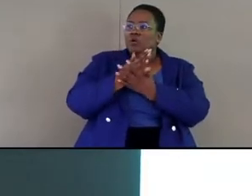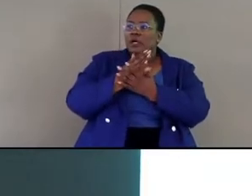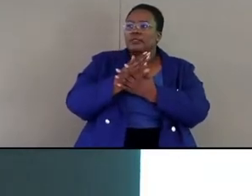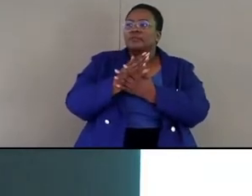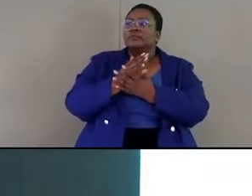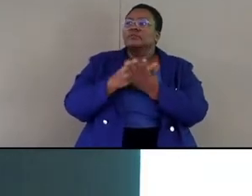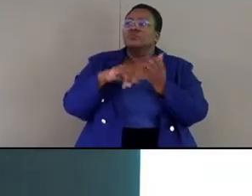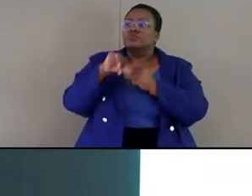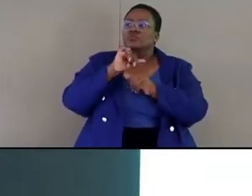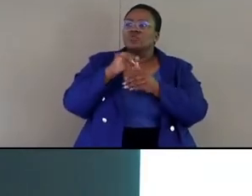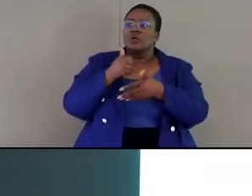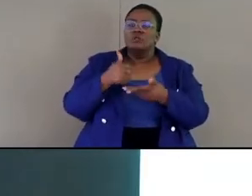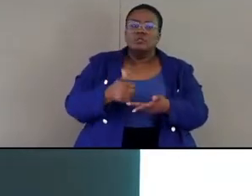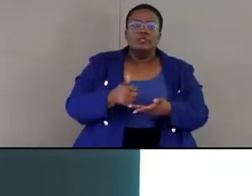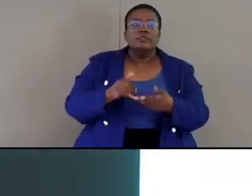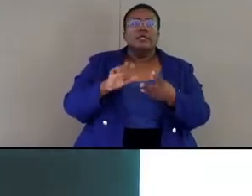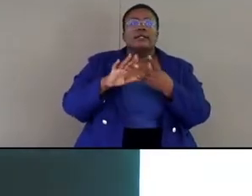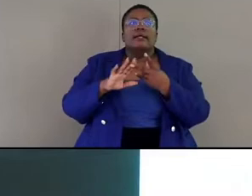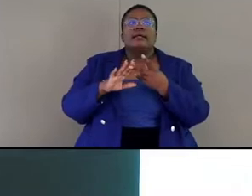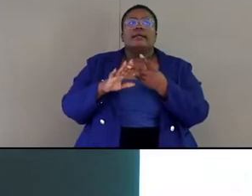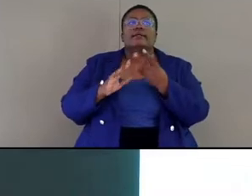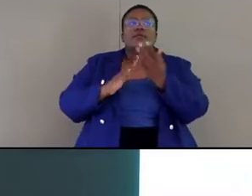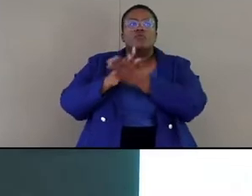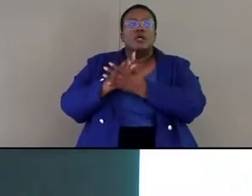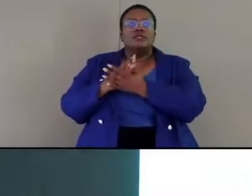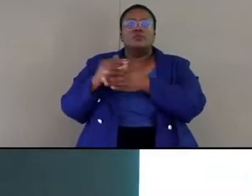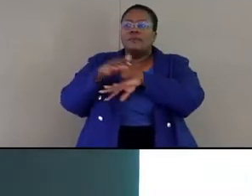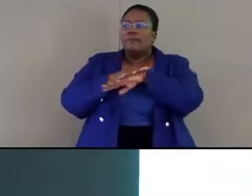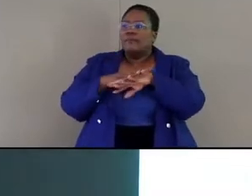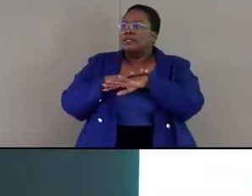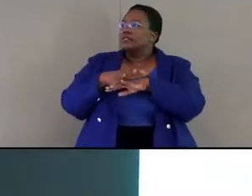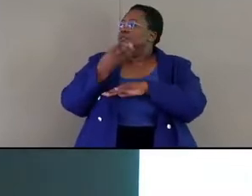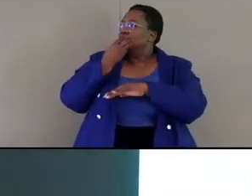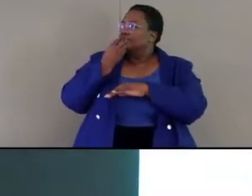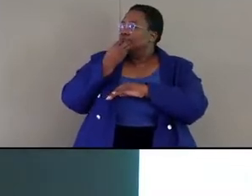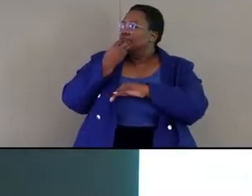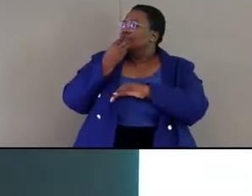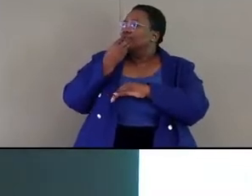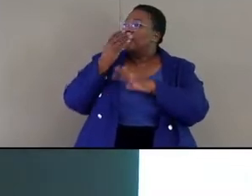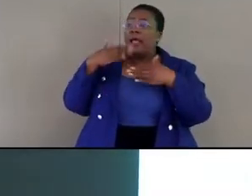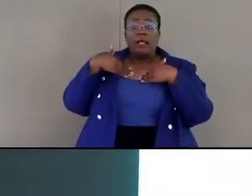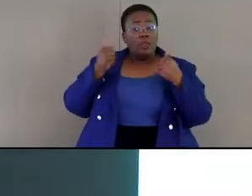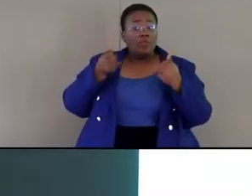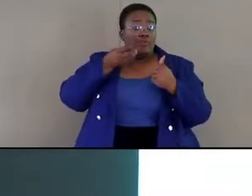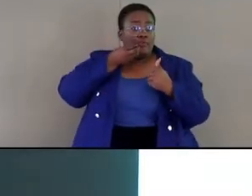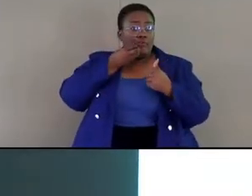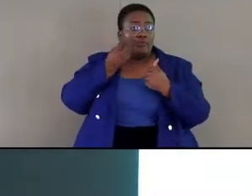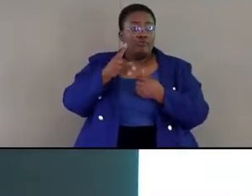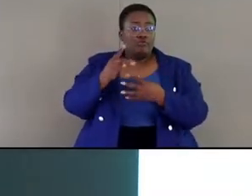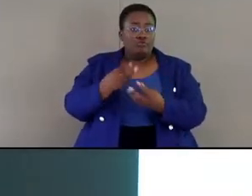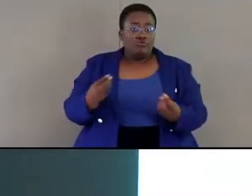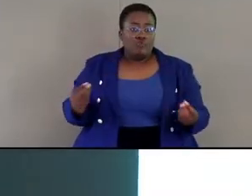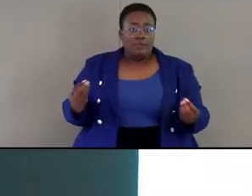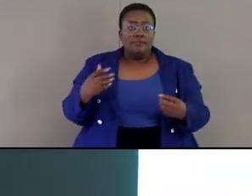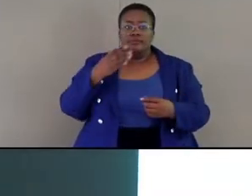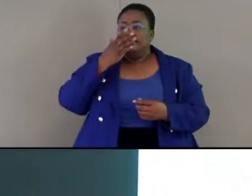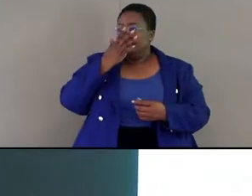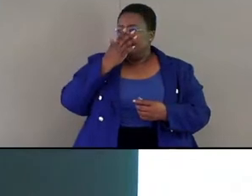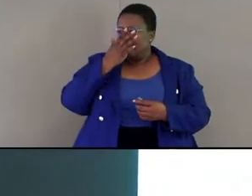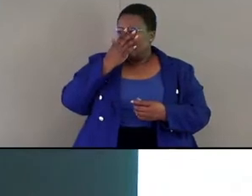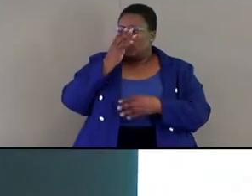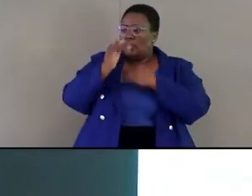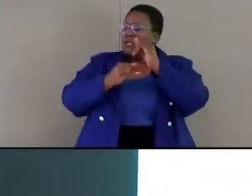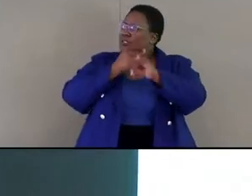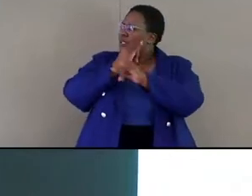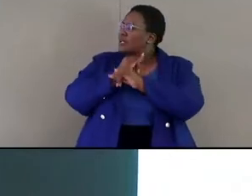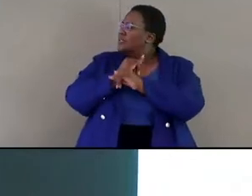of everyone and the right to basic nutrition for children. We also looked at international law. What have the international